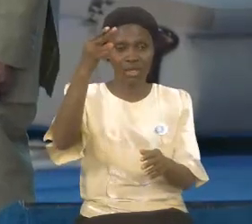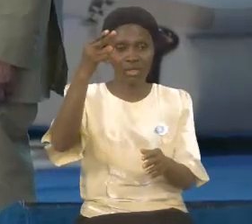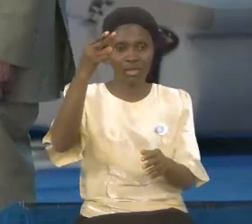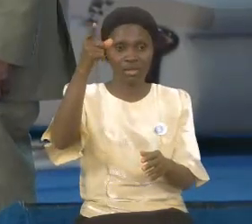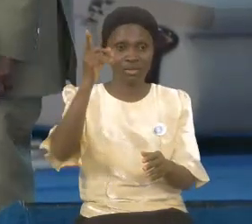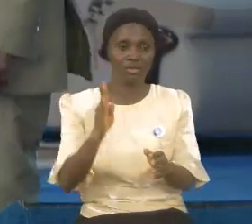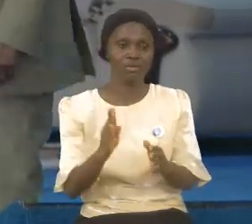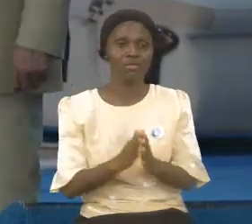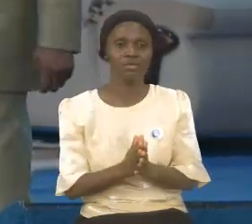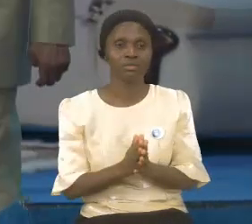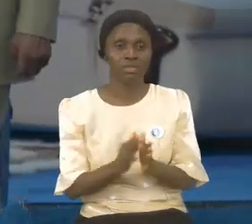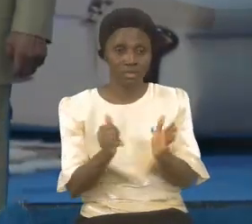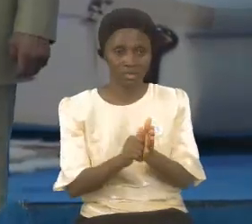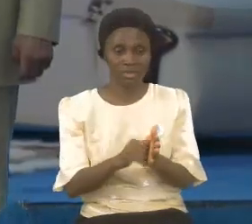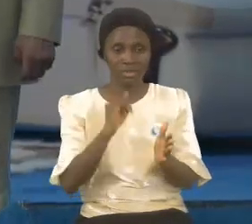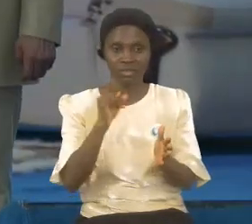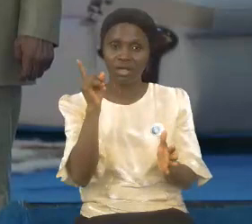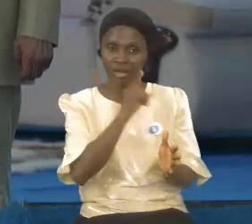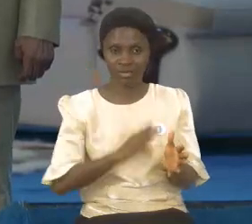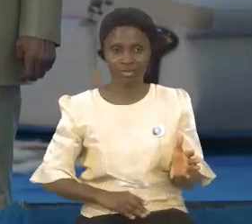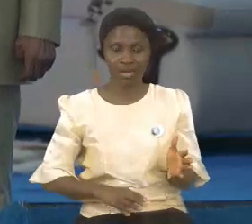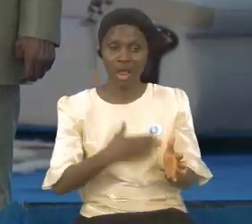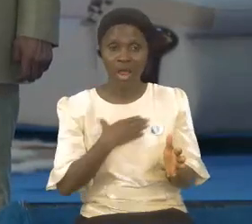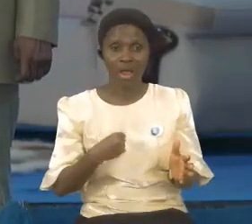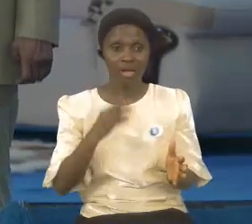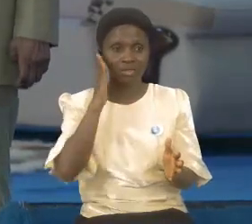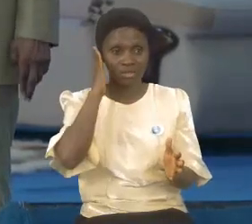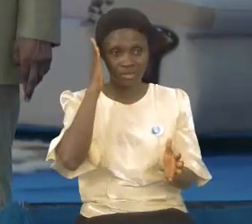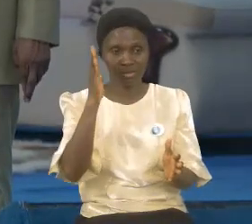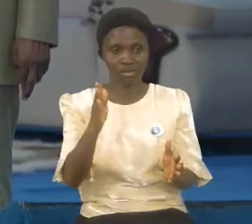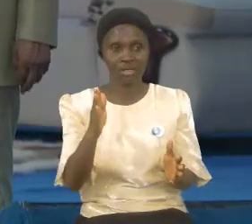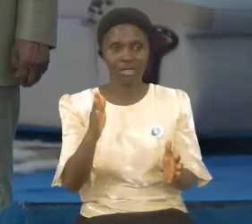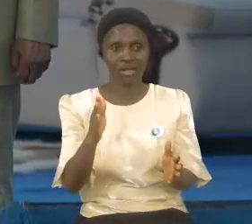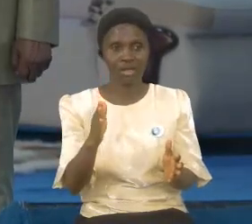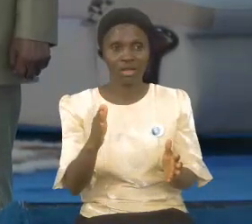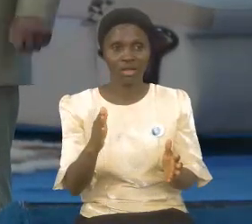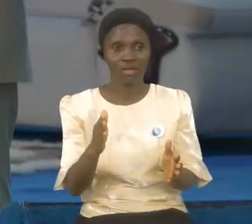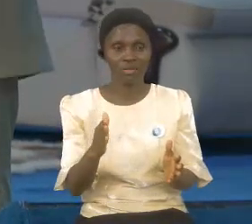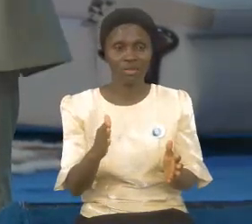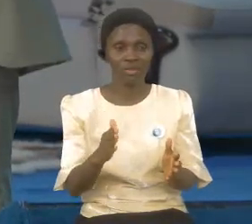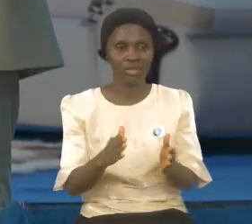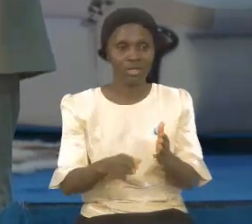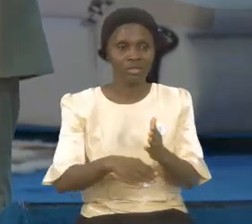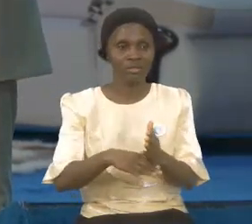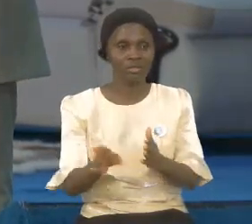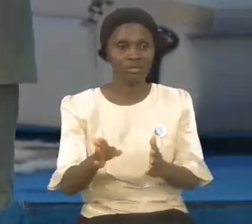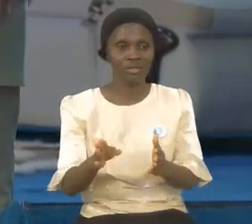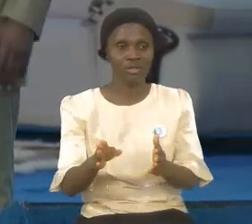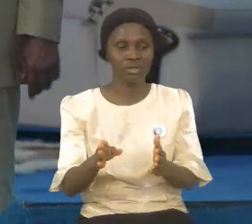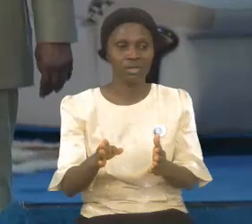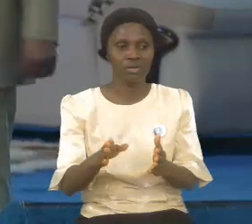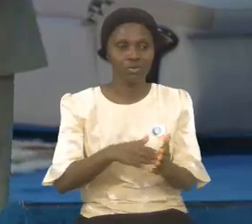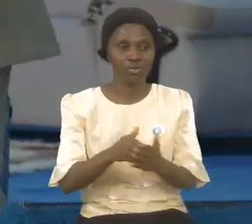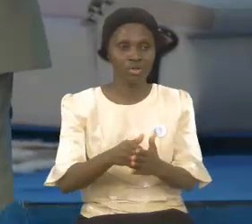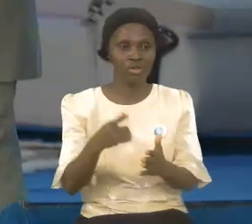the Antichrist, and shall wear out the saints of the Most High, shall wear out